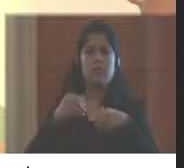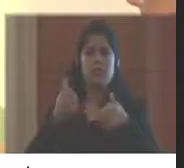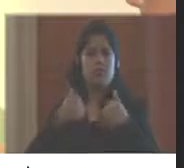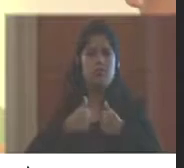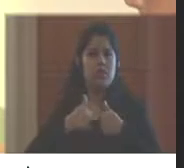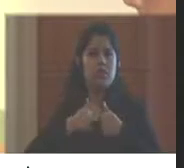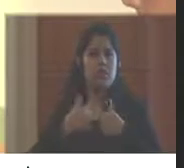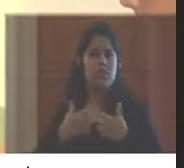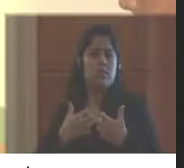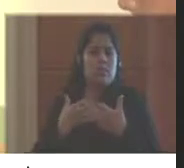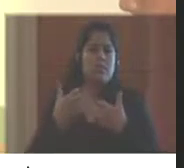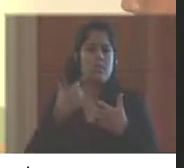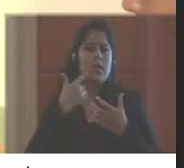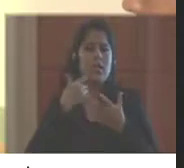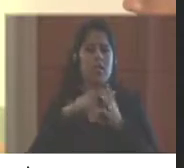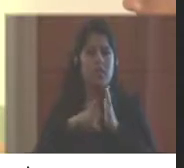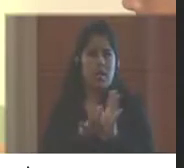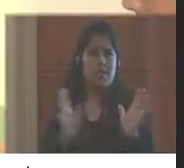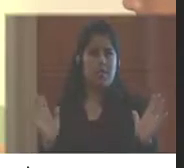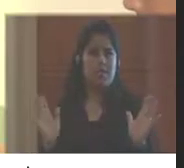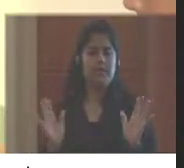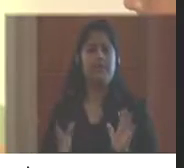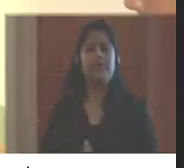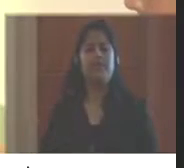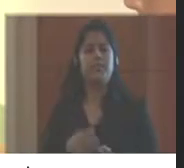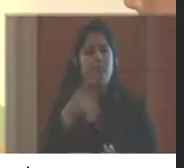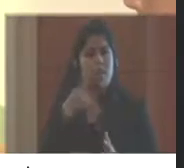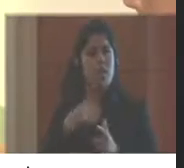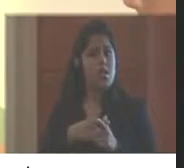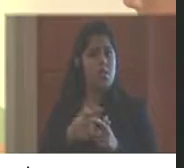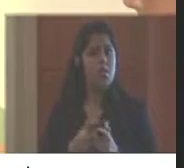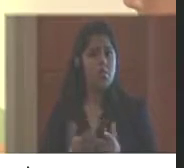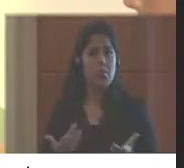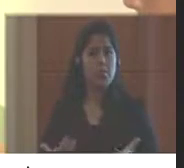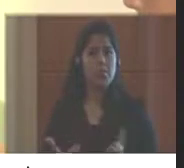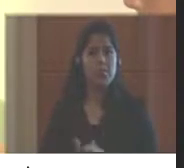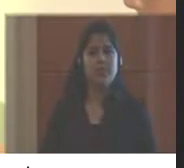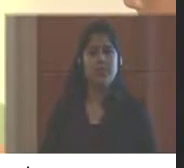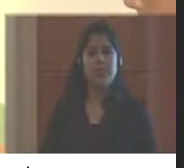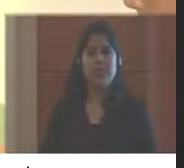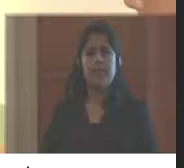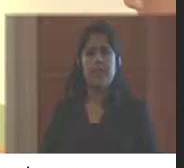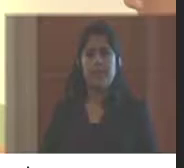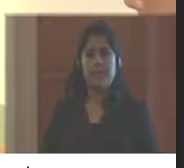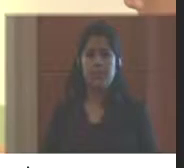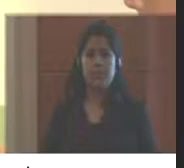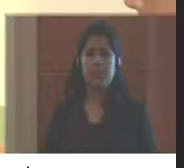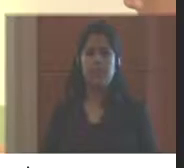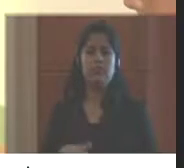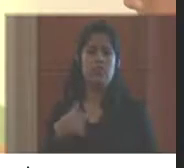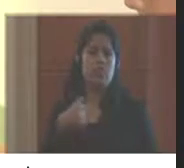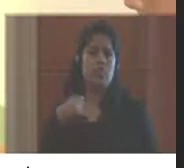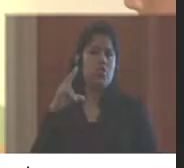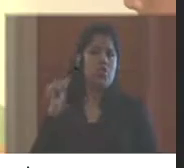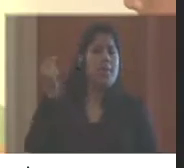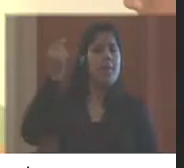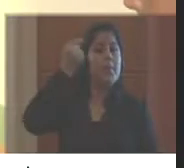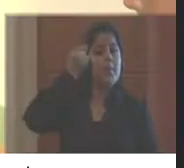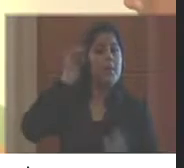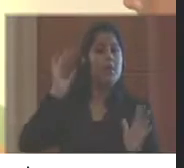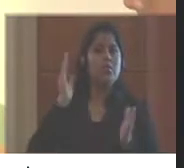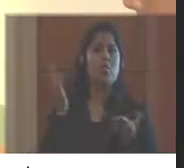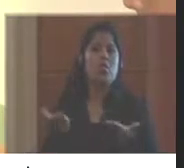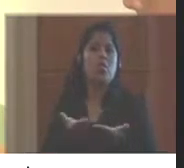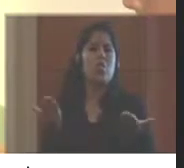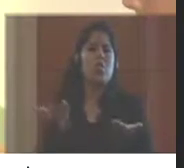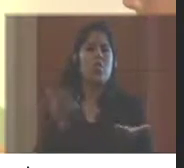So I think, you know, I don't think where we are in the process now that anyone